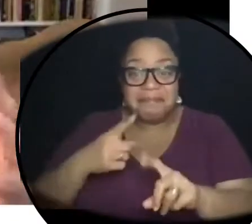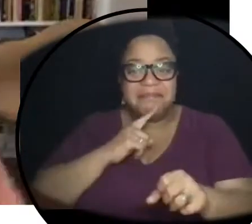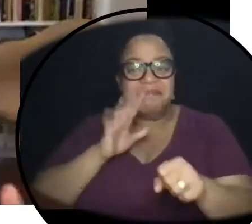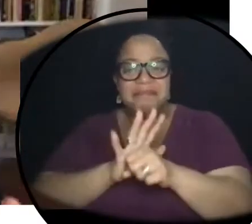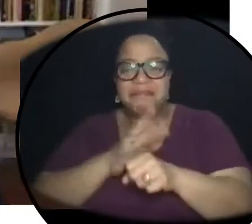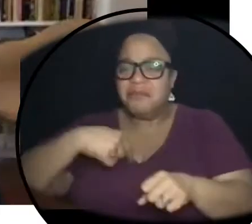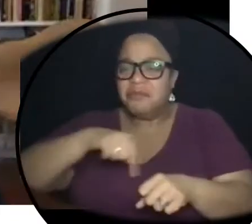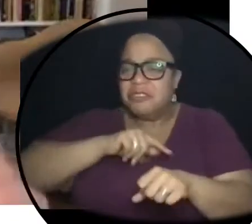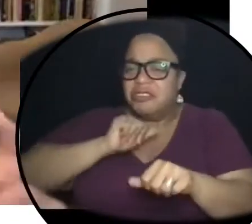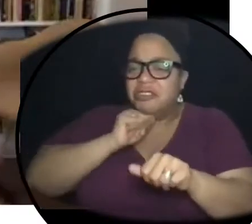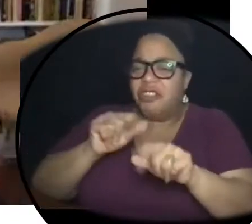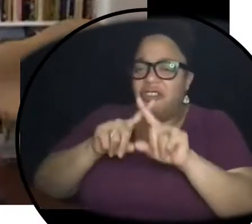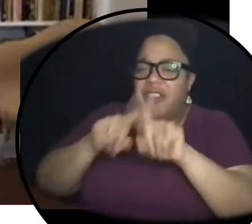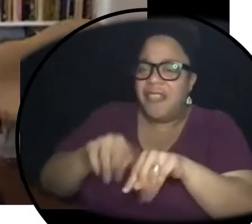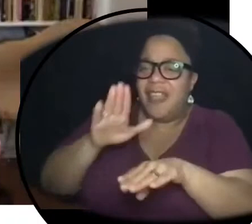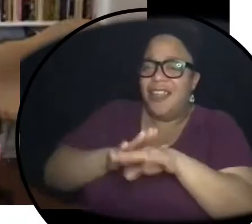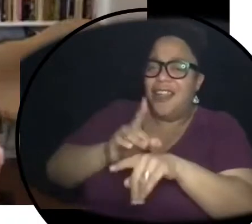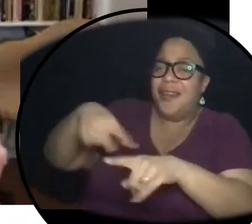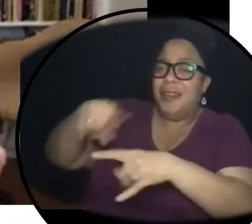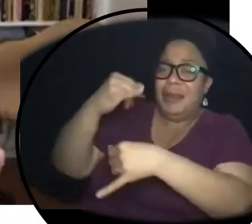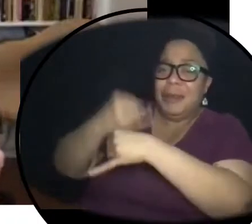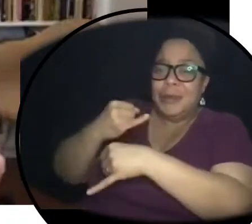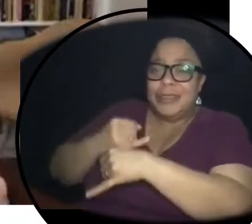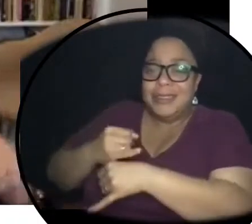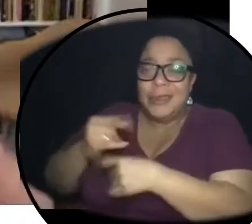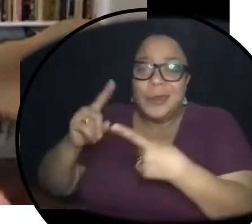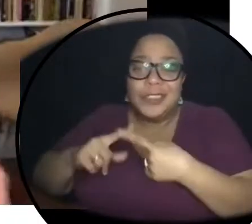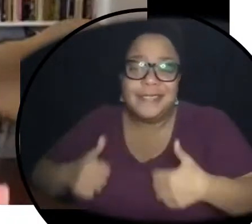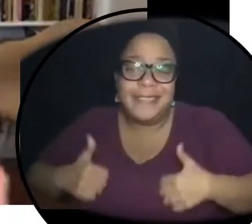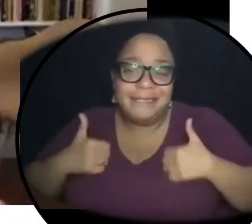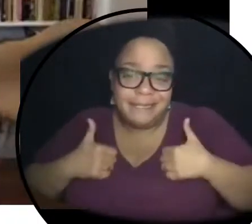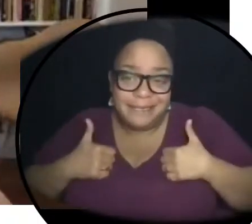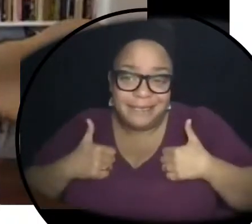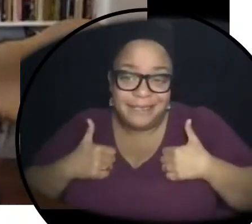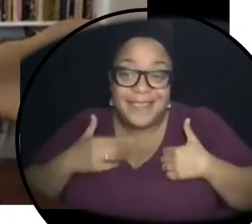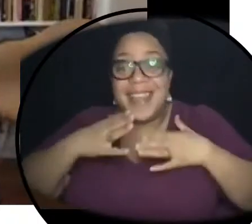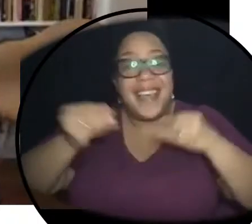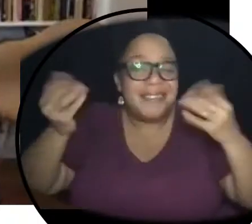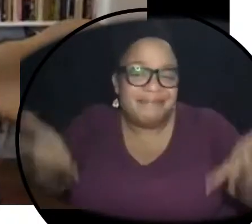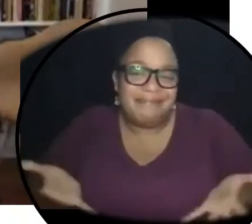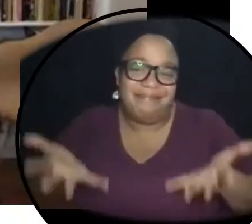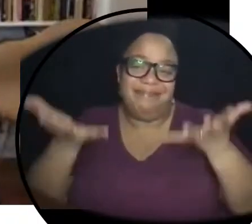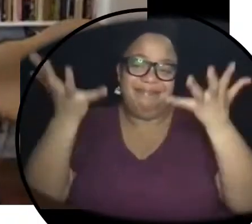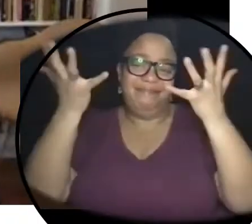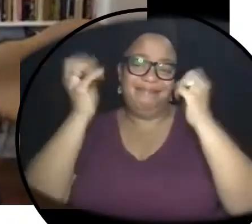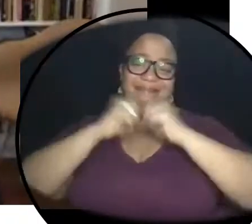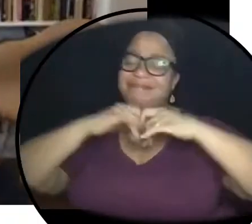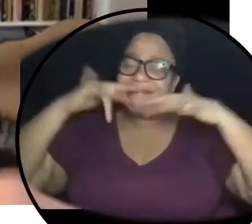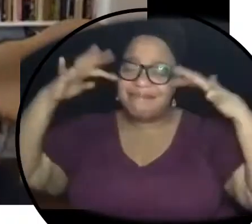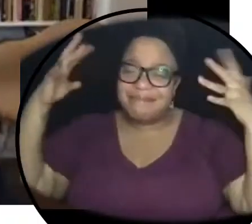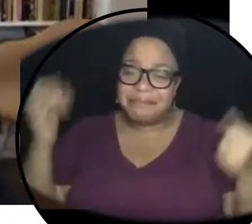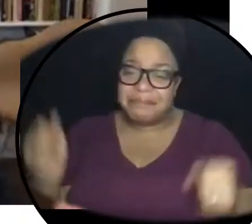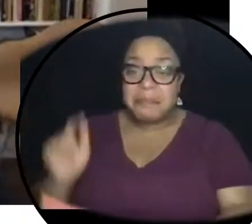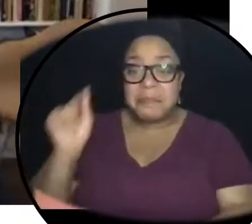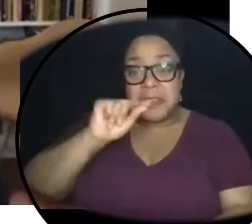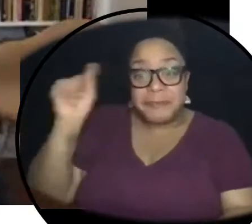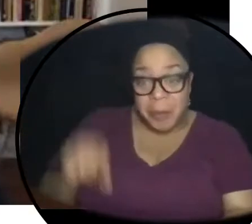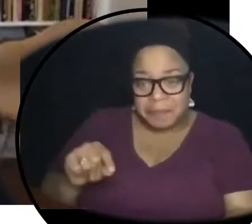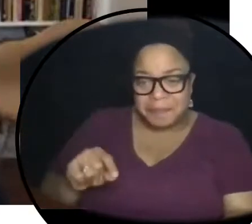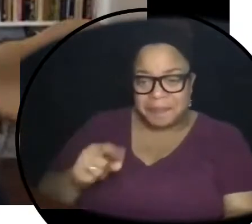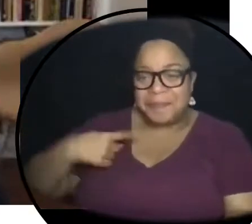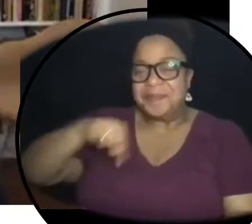within our frame, but it is to ensure that our analysis is not lazy, that we don't shy away